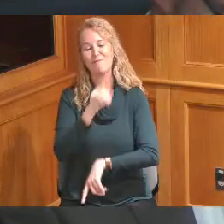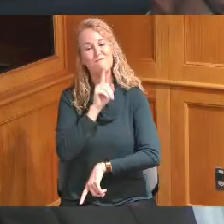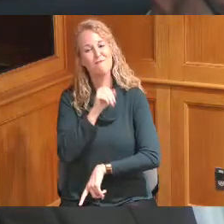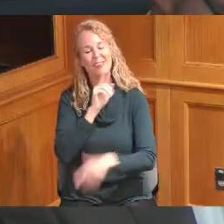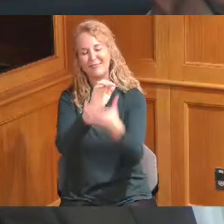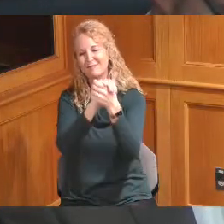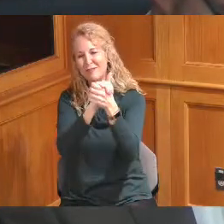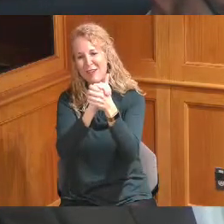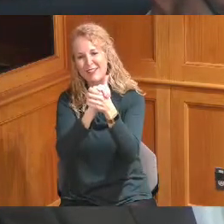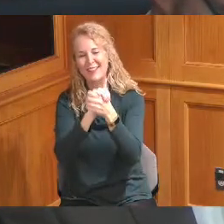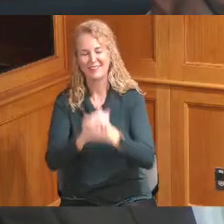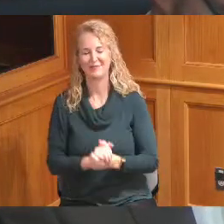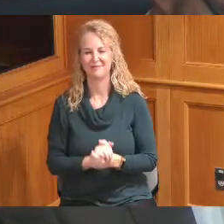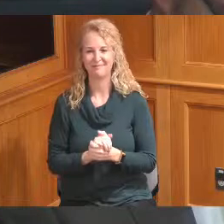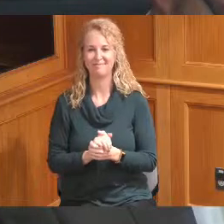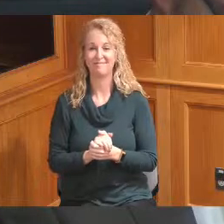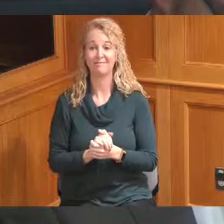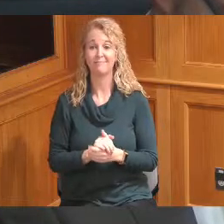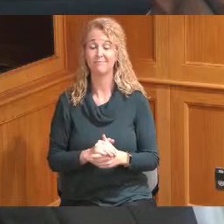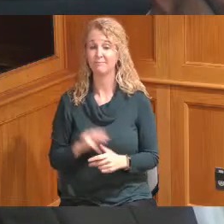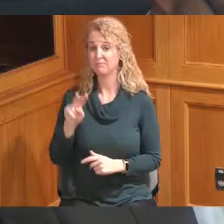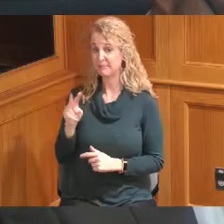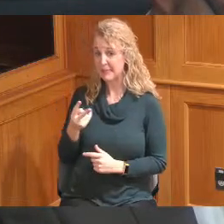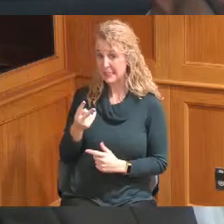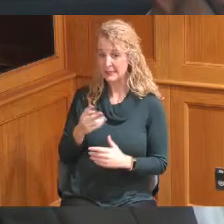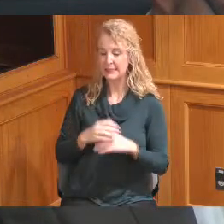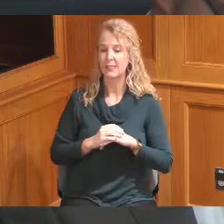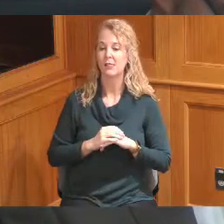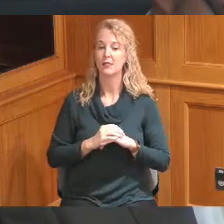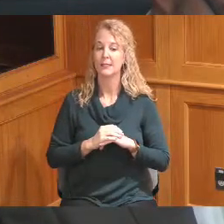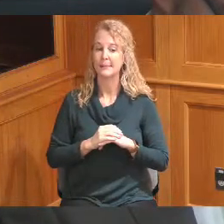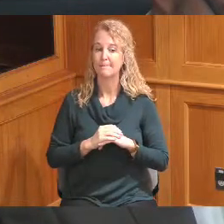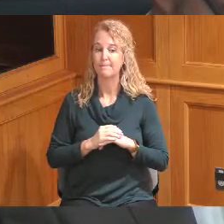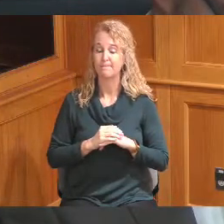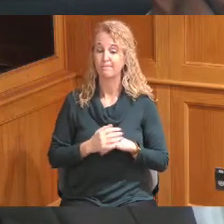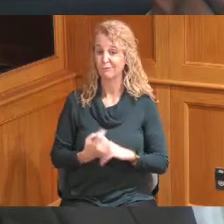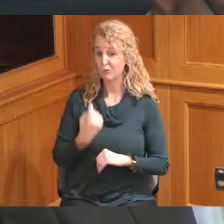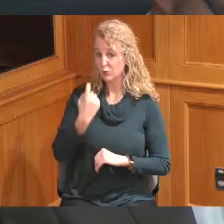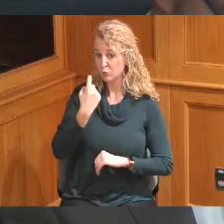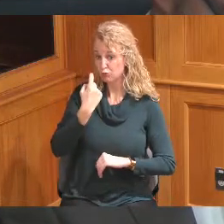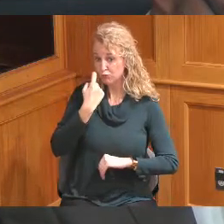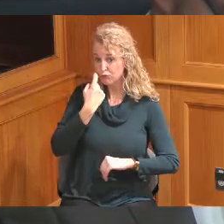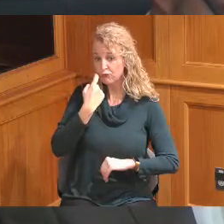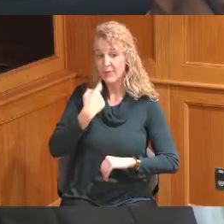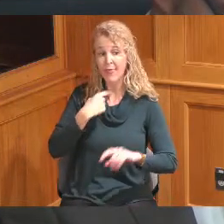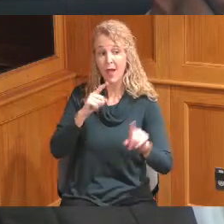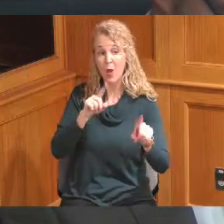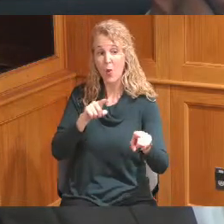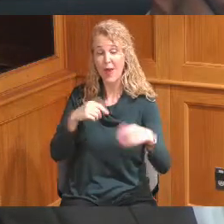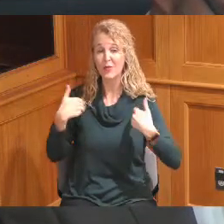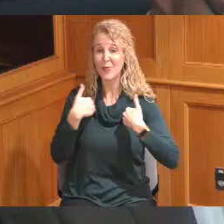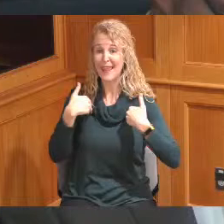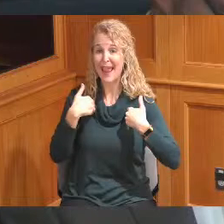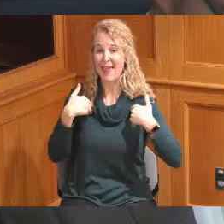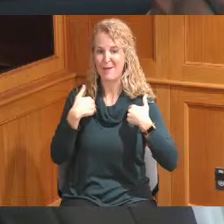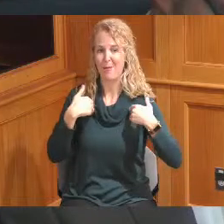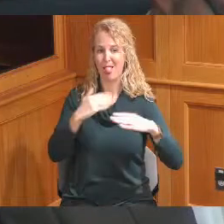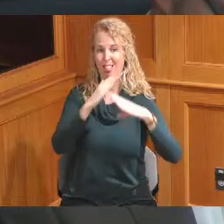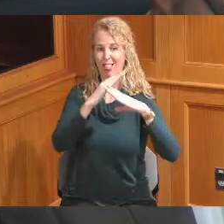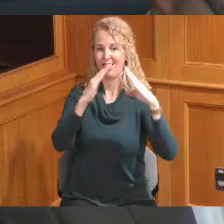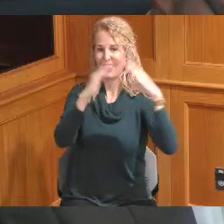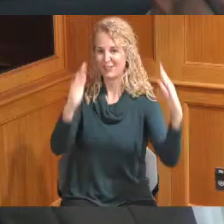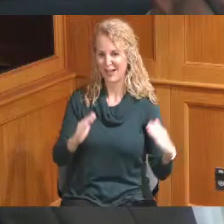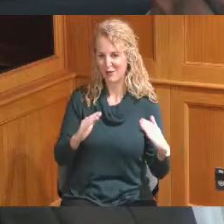thank you for the partnership. Secondly, I had the opportunity to go to the animal shelter, the